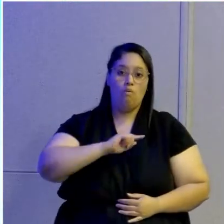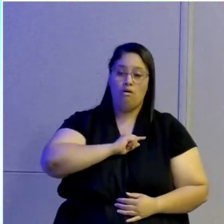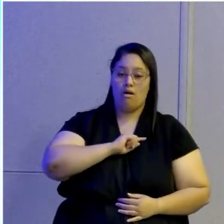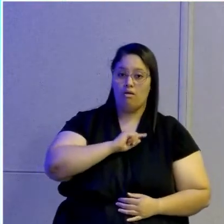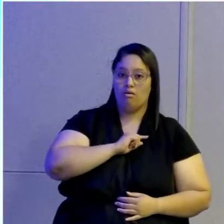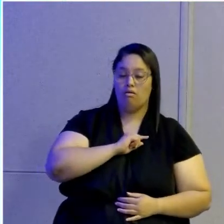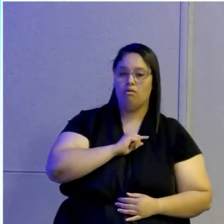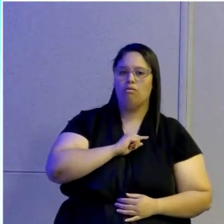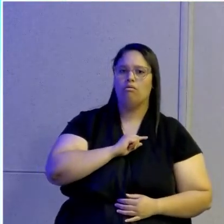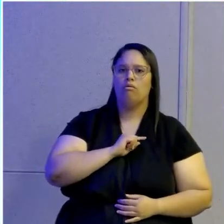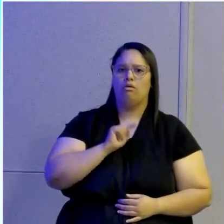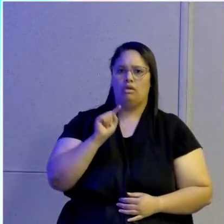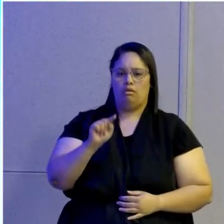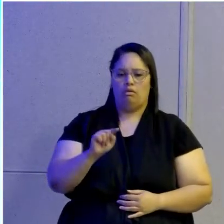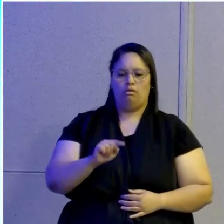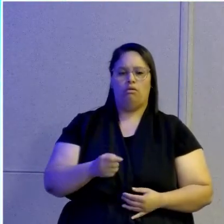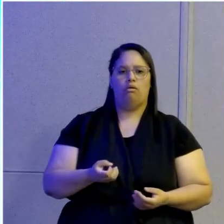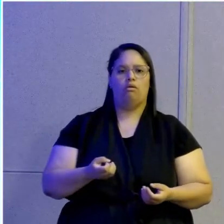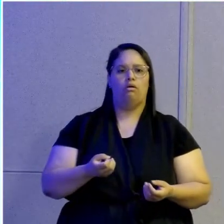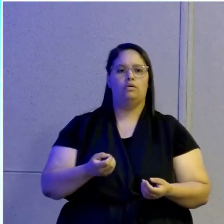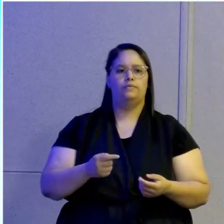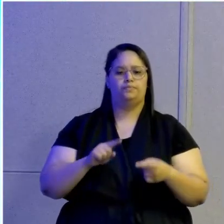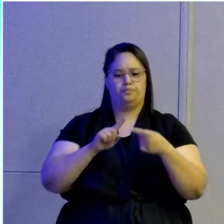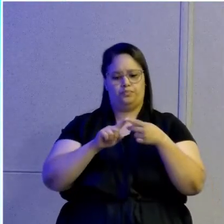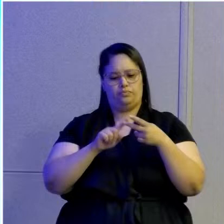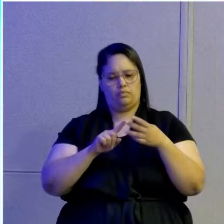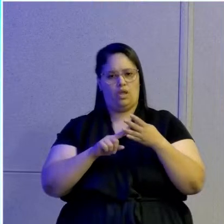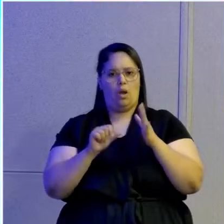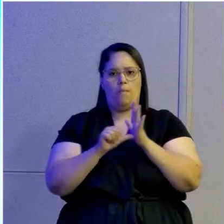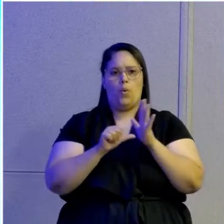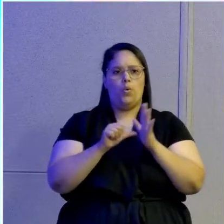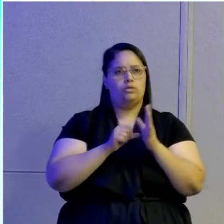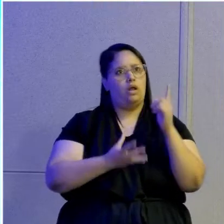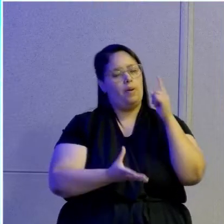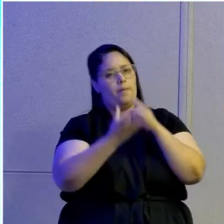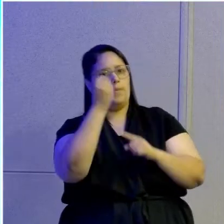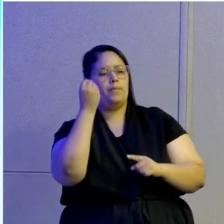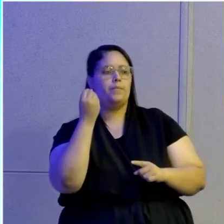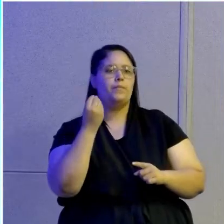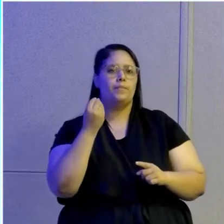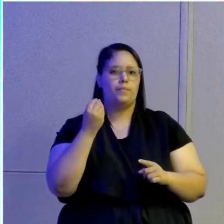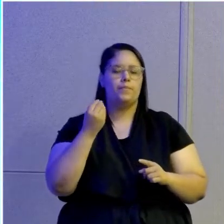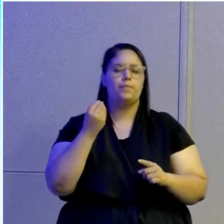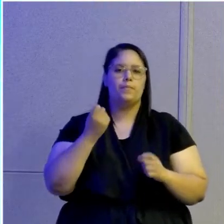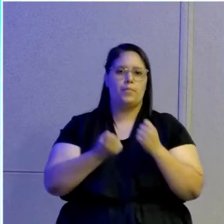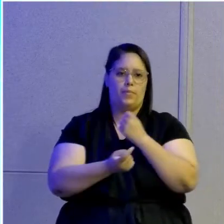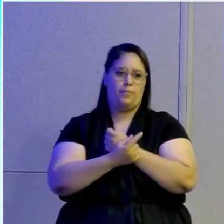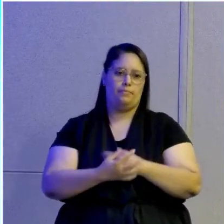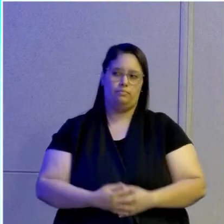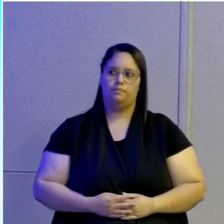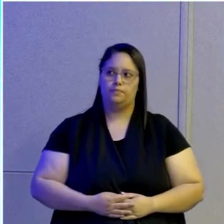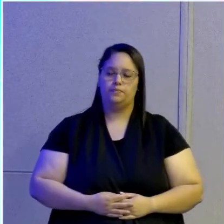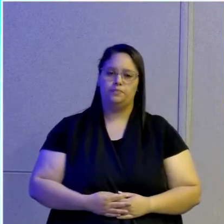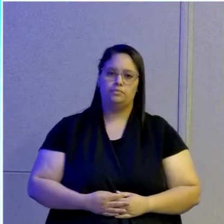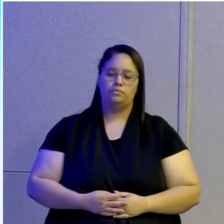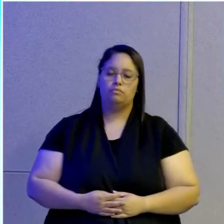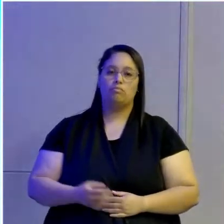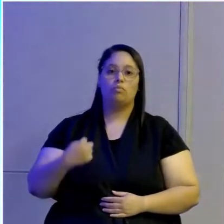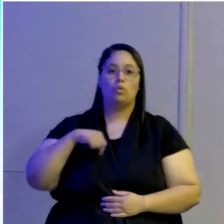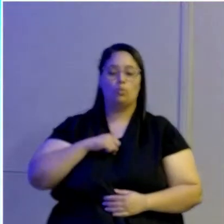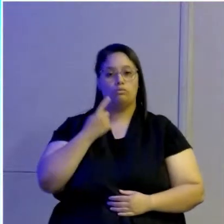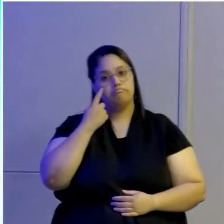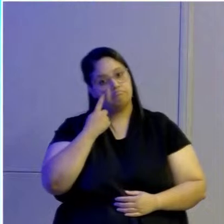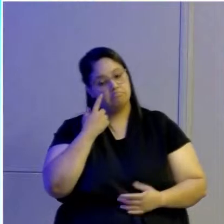Because it points at several important milestones that have arisen. We have witnessed